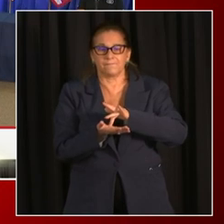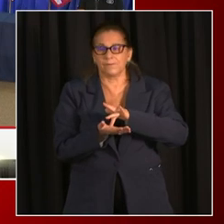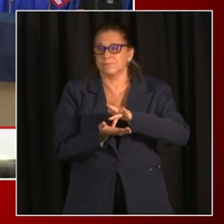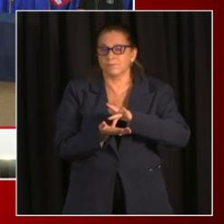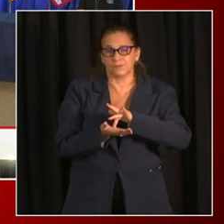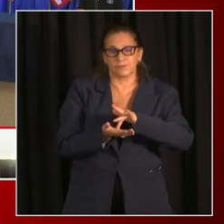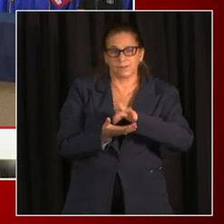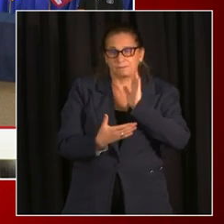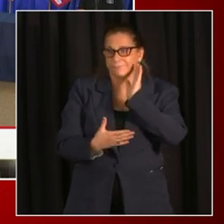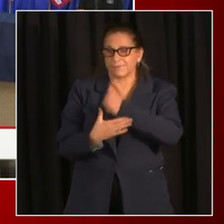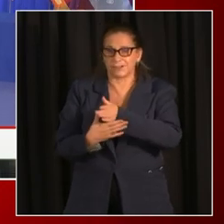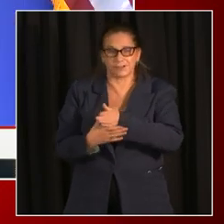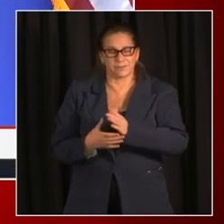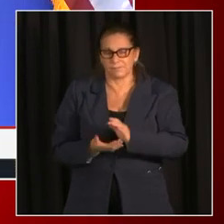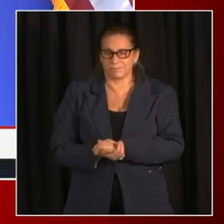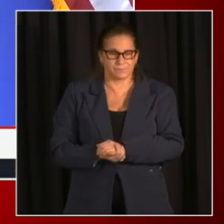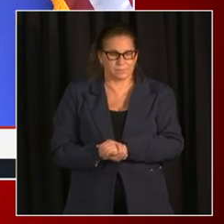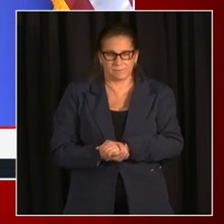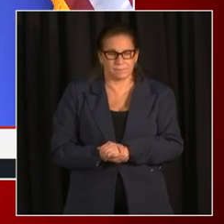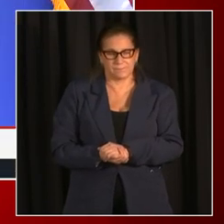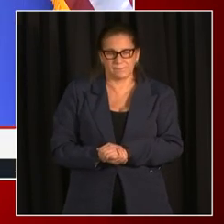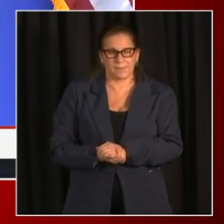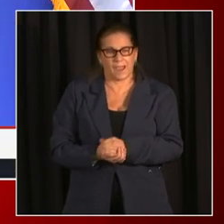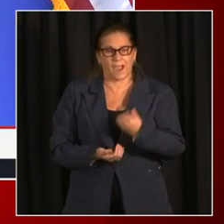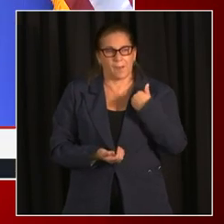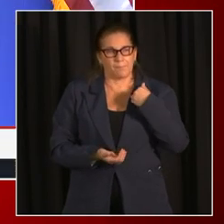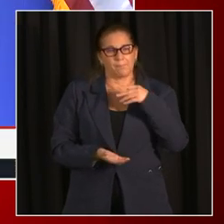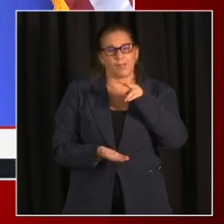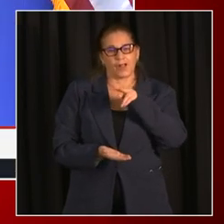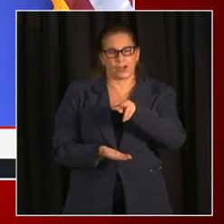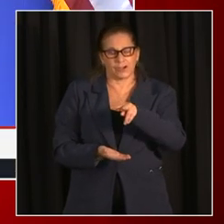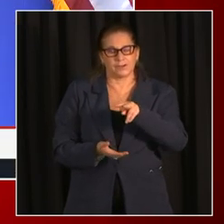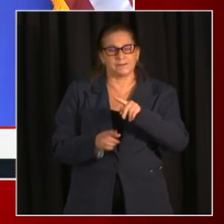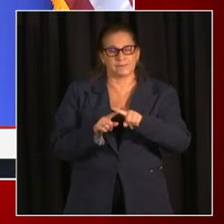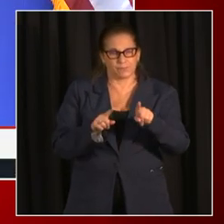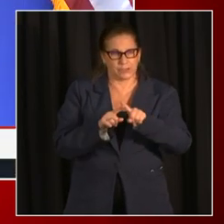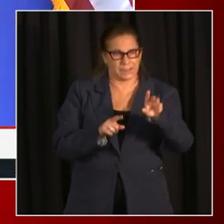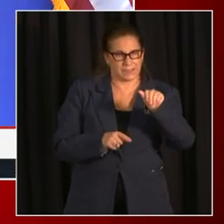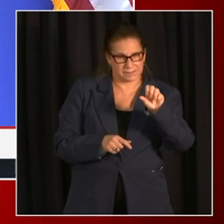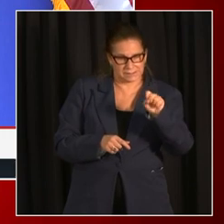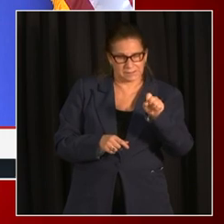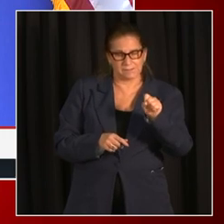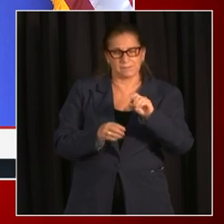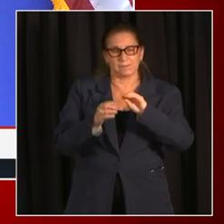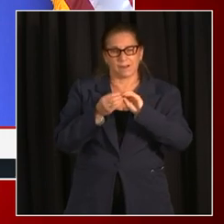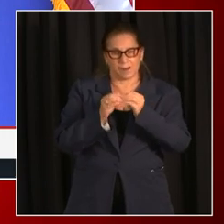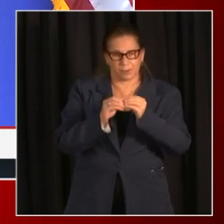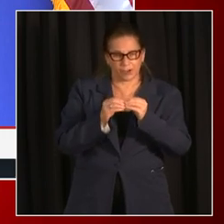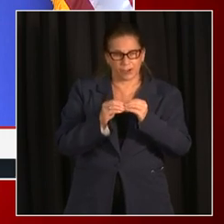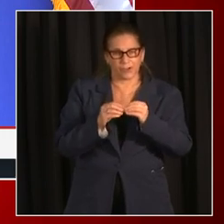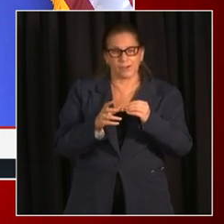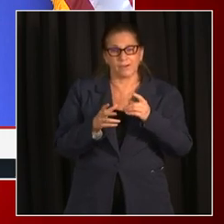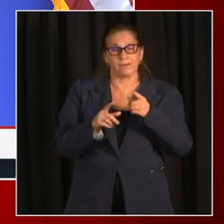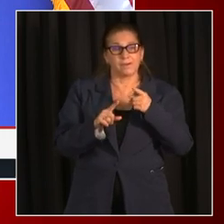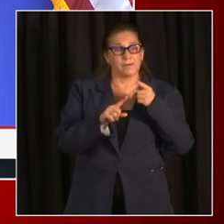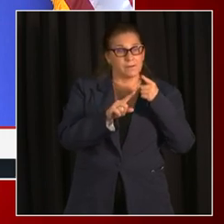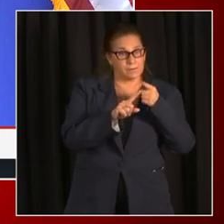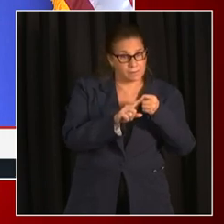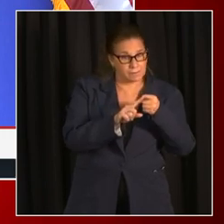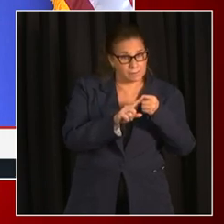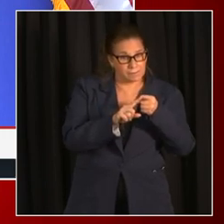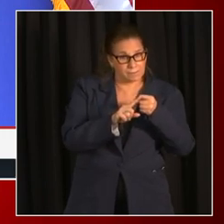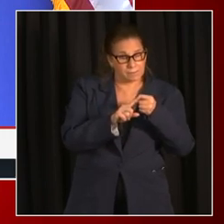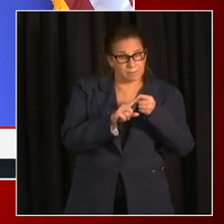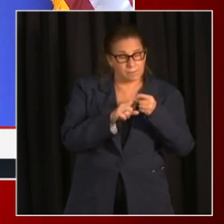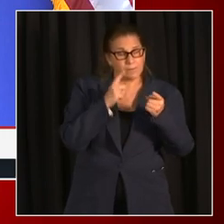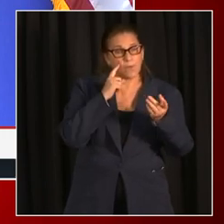contribution. And so when we look at any particular sector being a dominant contributor, then we